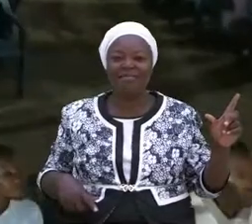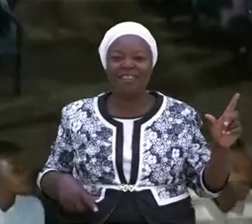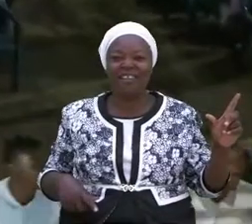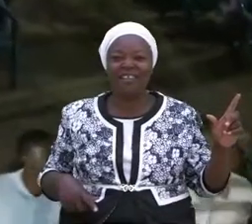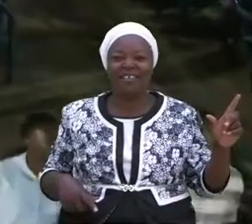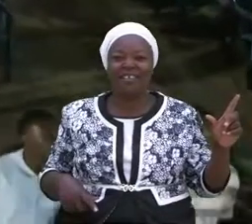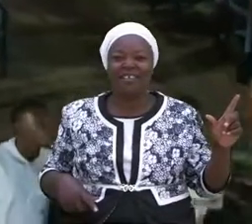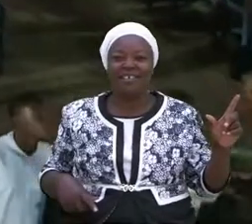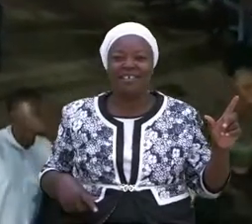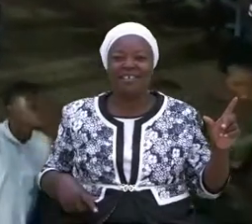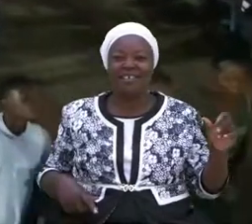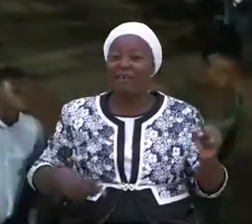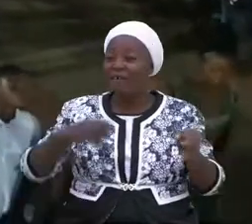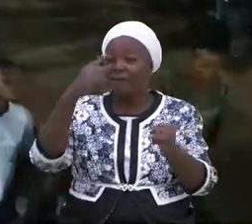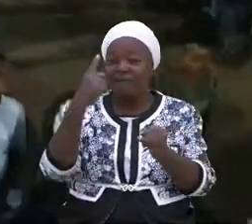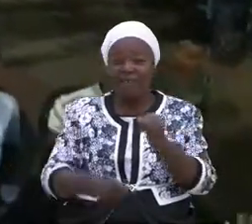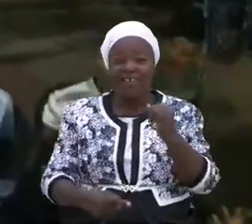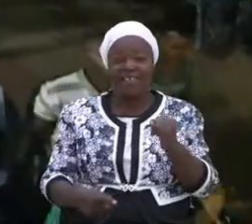Final day.